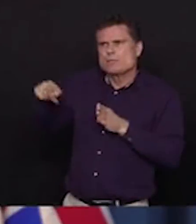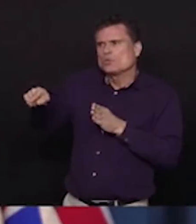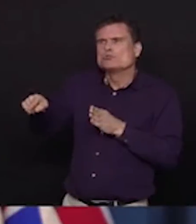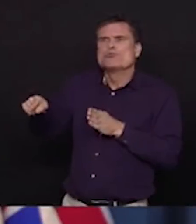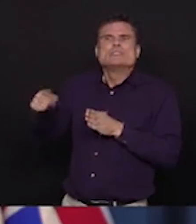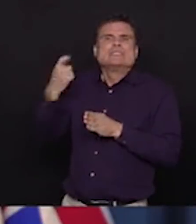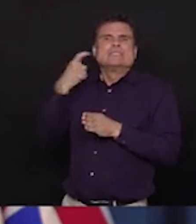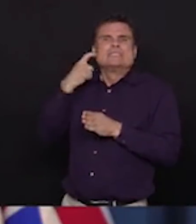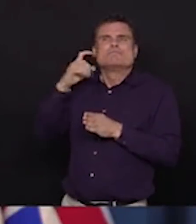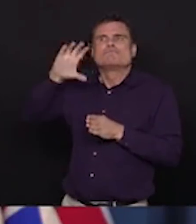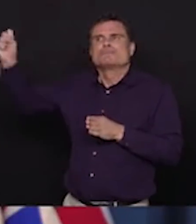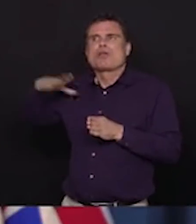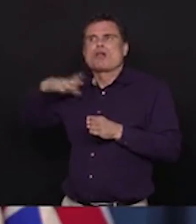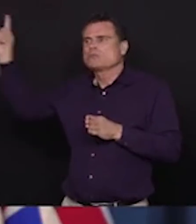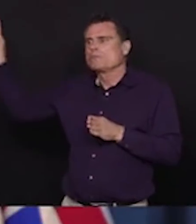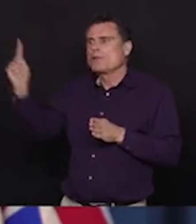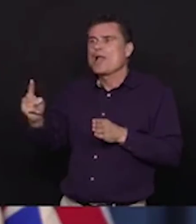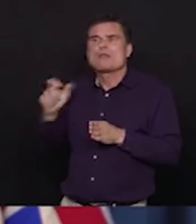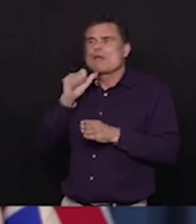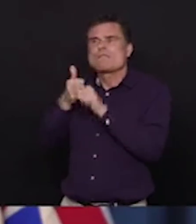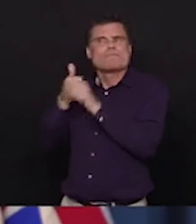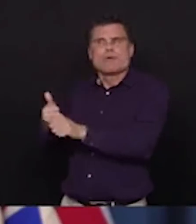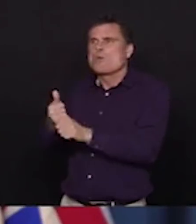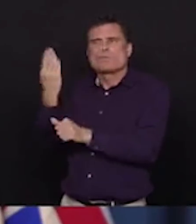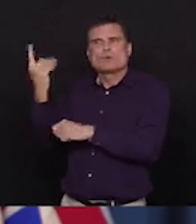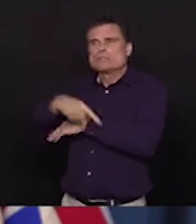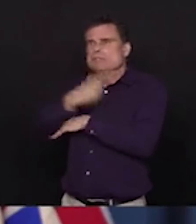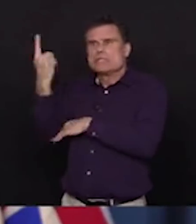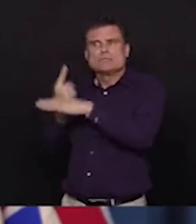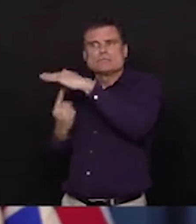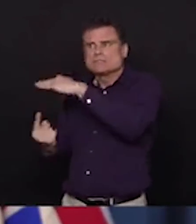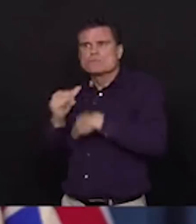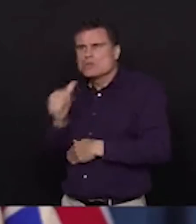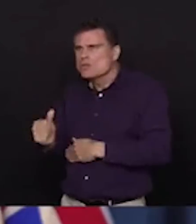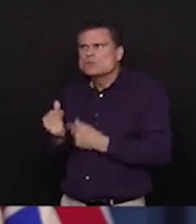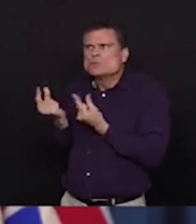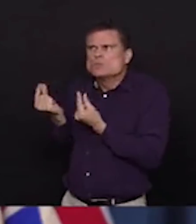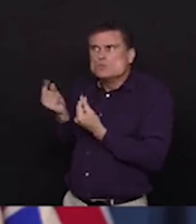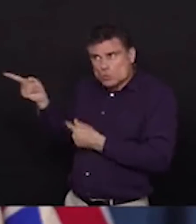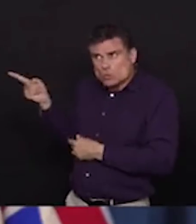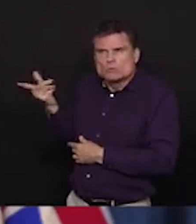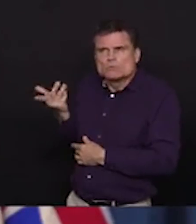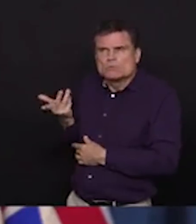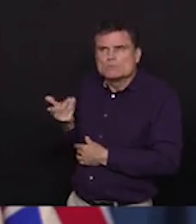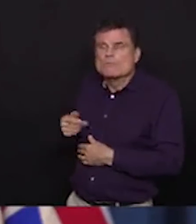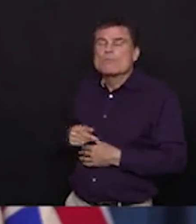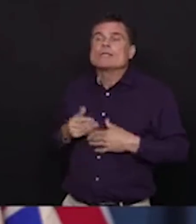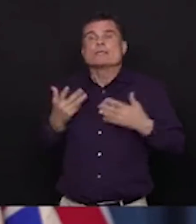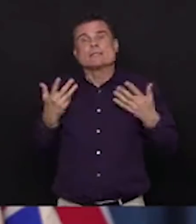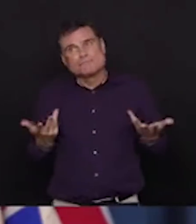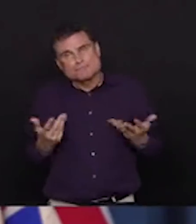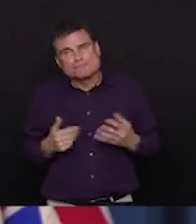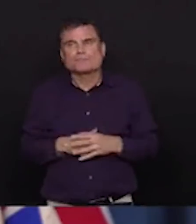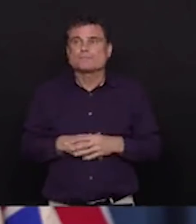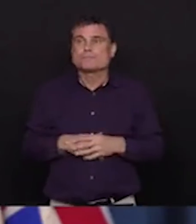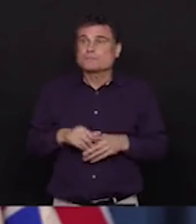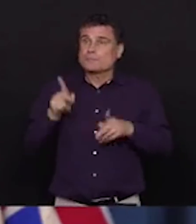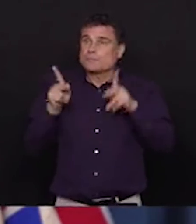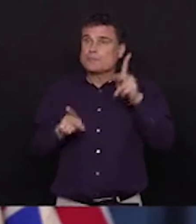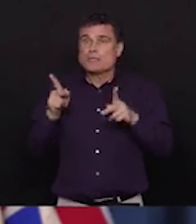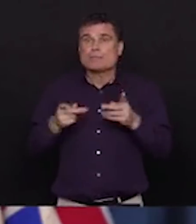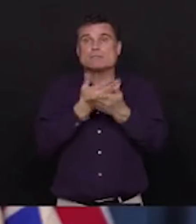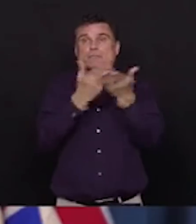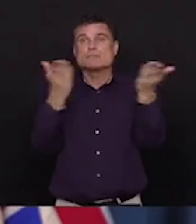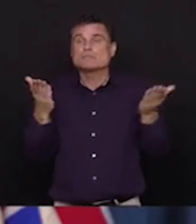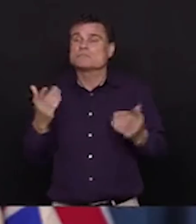People don't always know the circumstances of their neighbors, and there may be different messages that people have received at the airport as